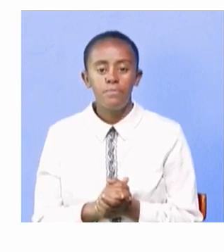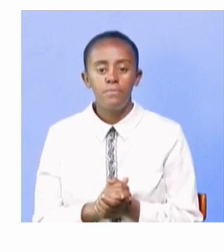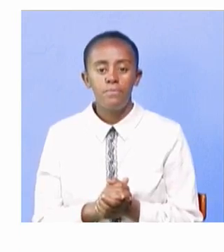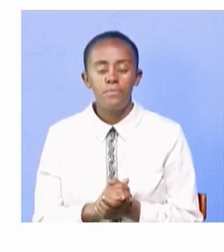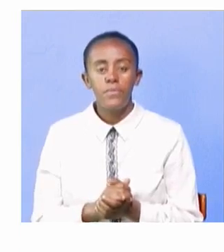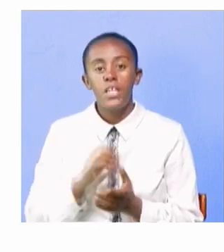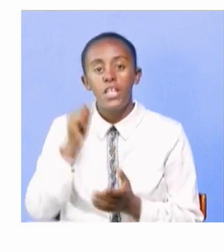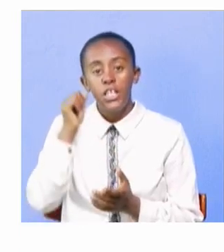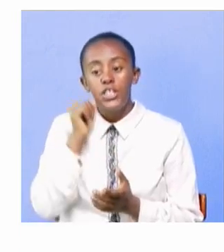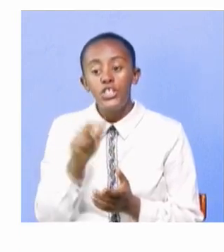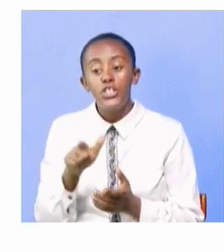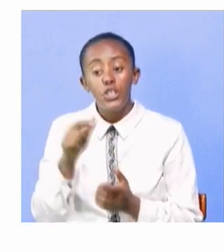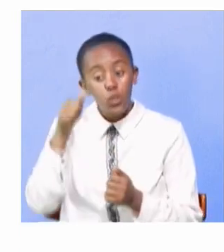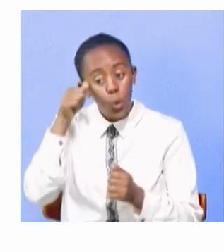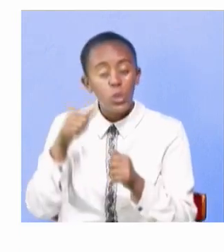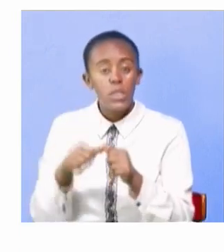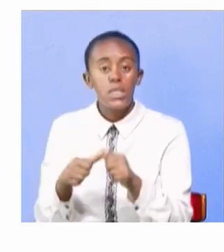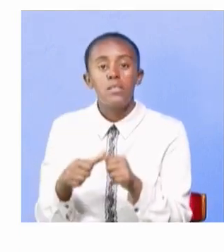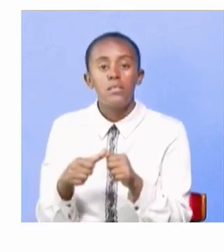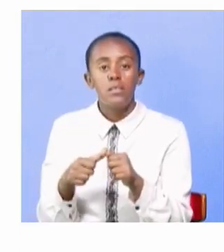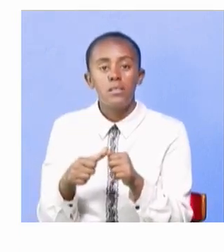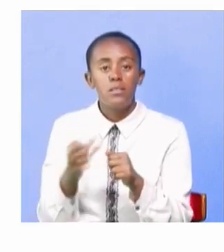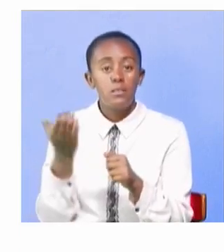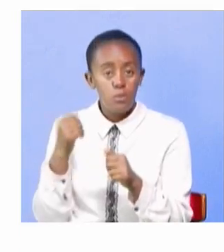She noticed